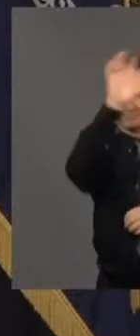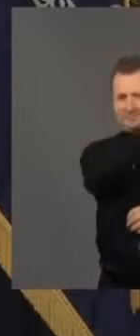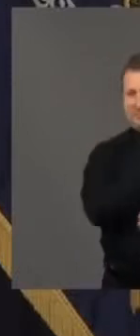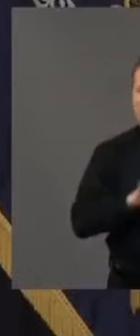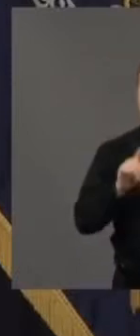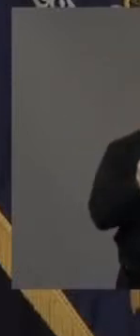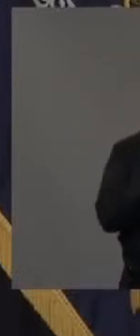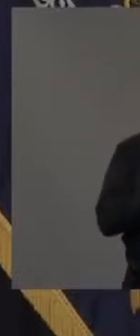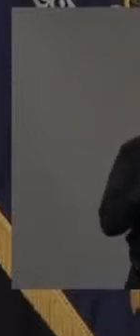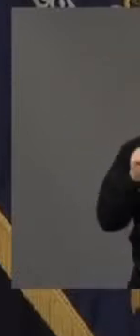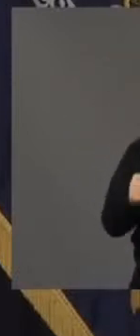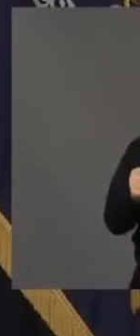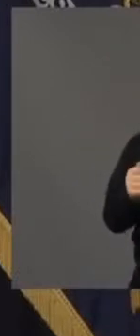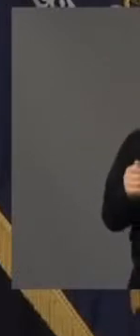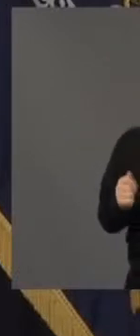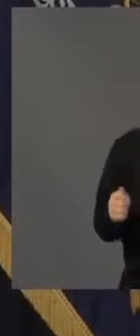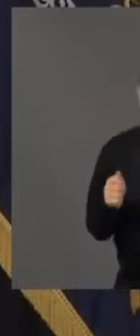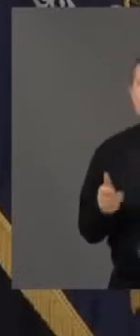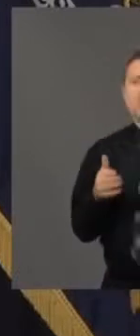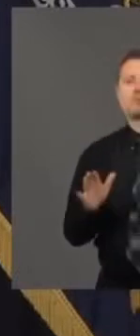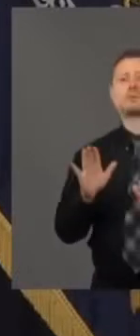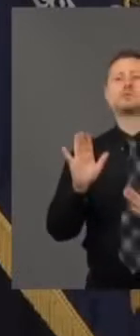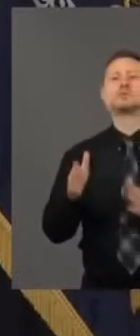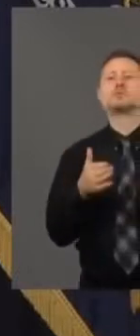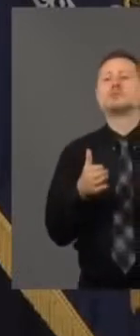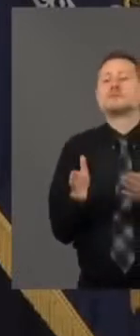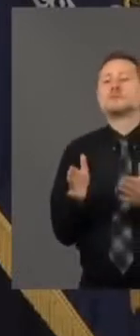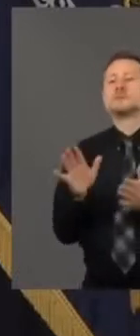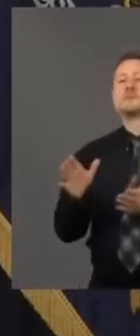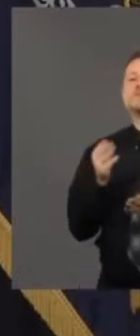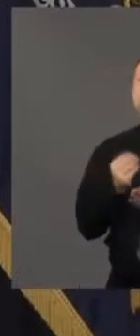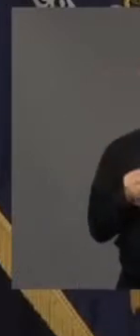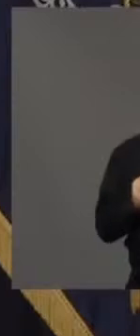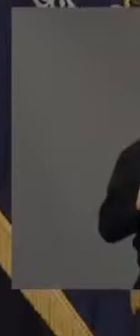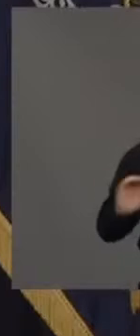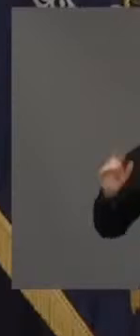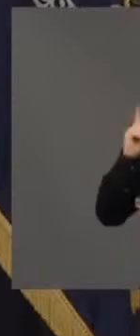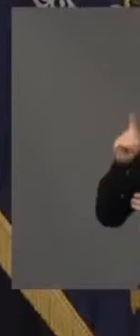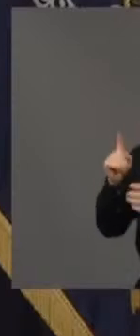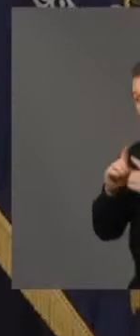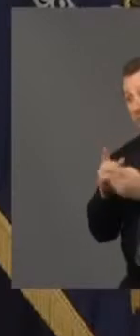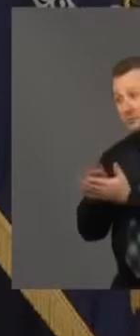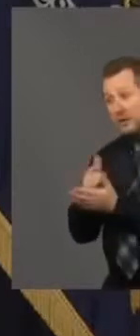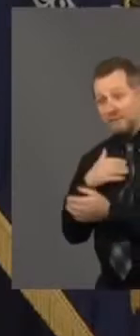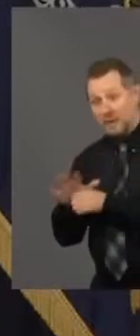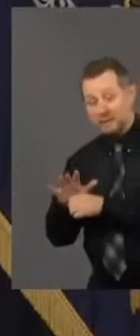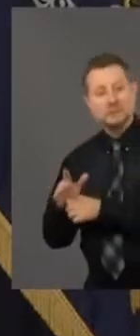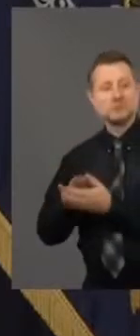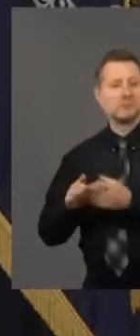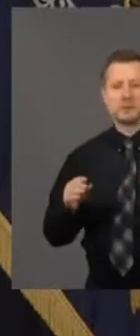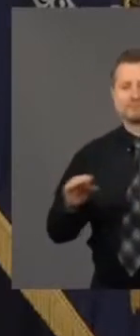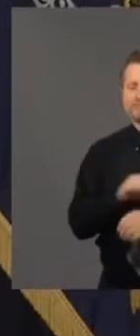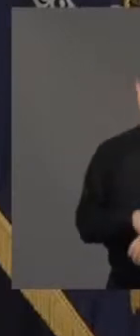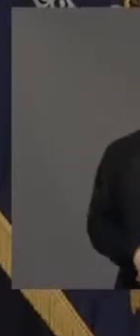law that would allow you to shift funds from one school district to another. On